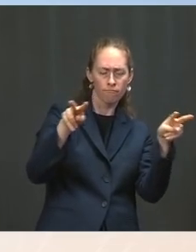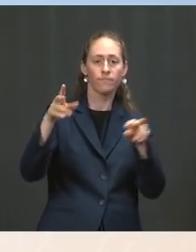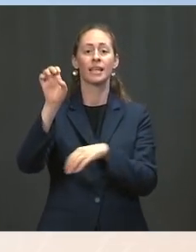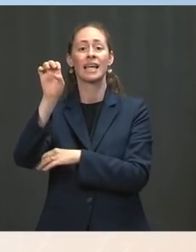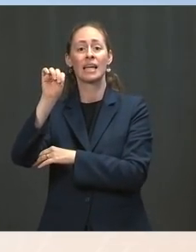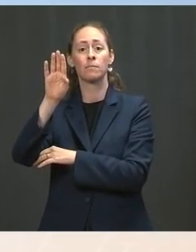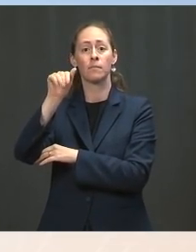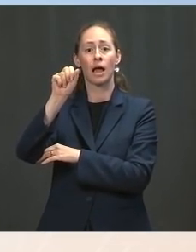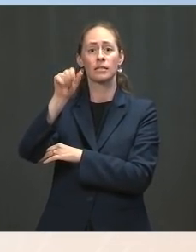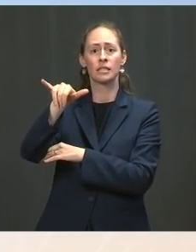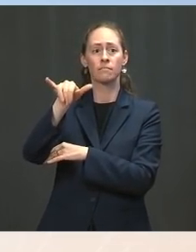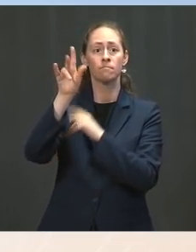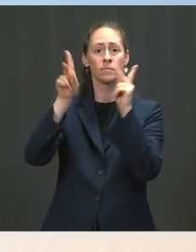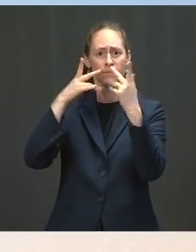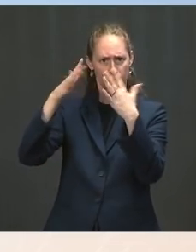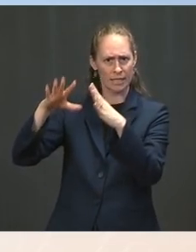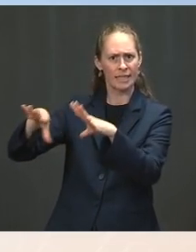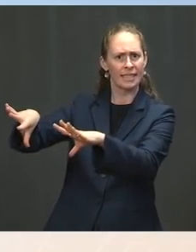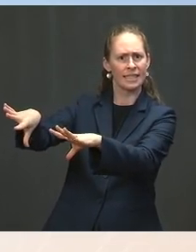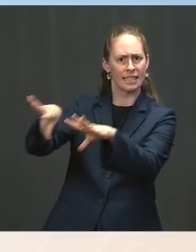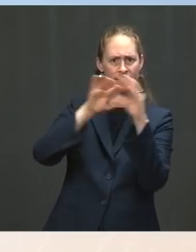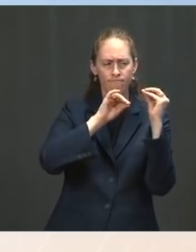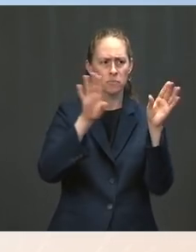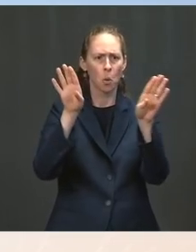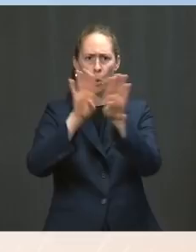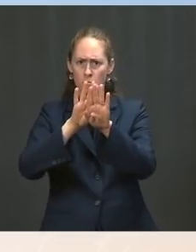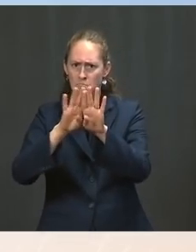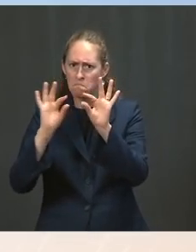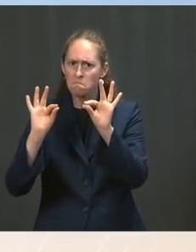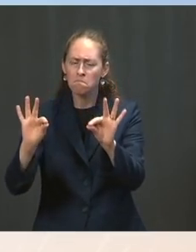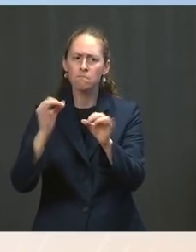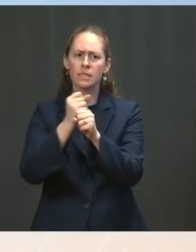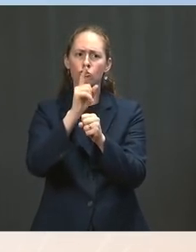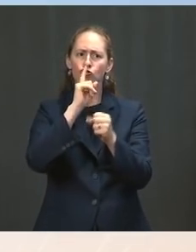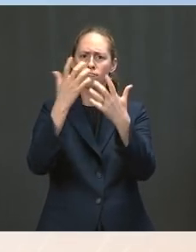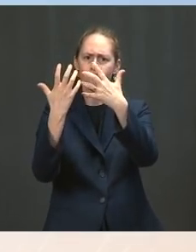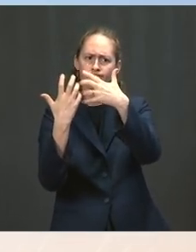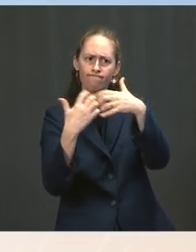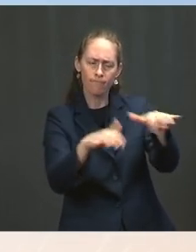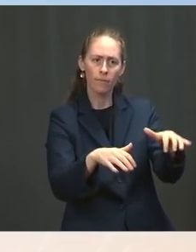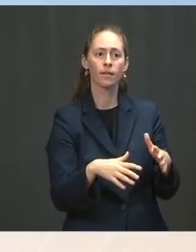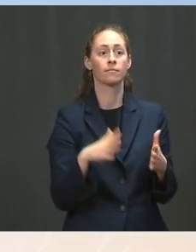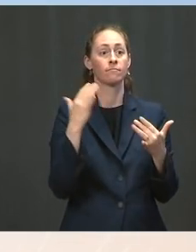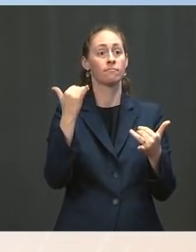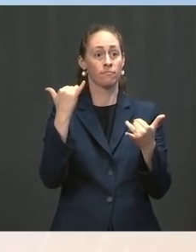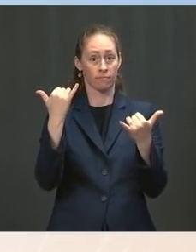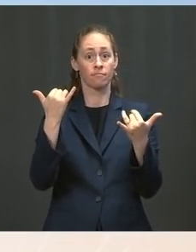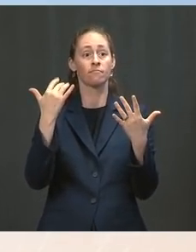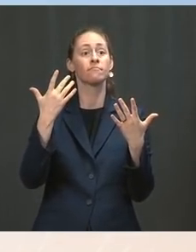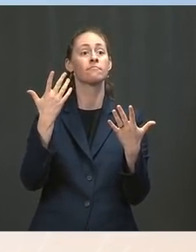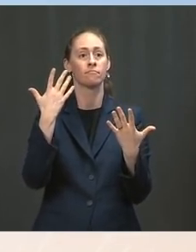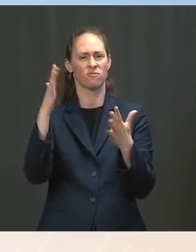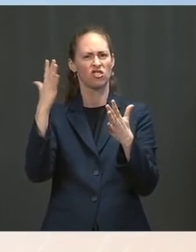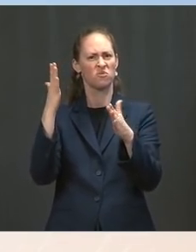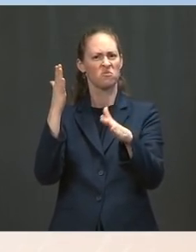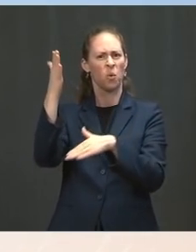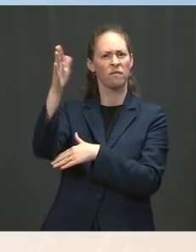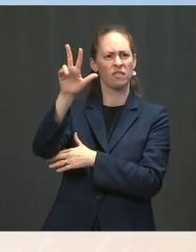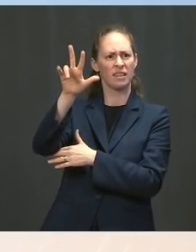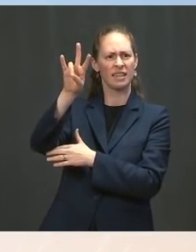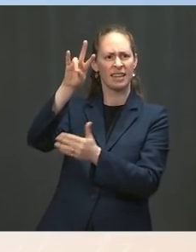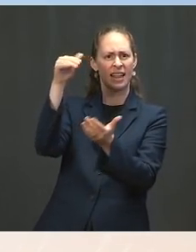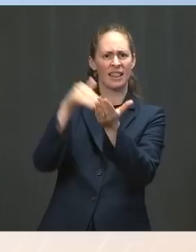They have now facilitated the evacuation of more than 37,000 people out of the country since August